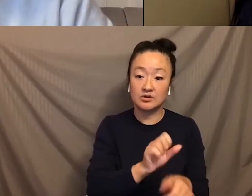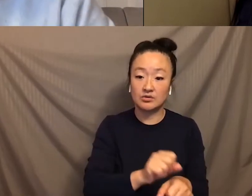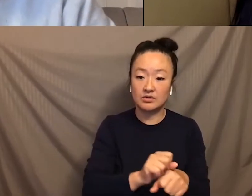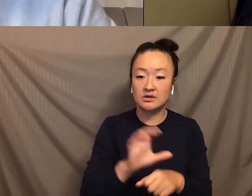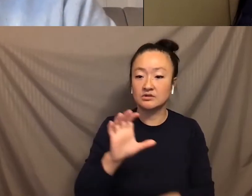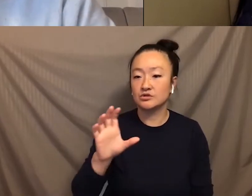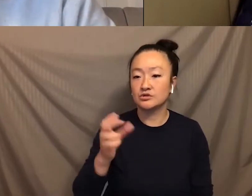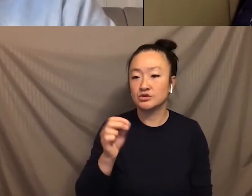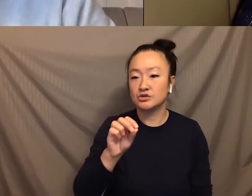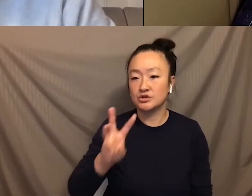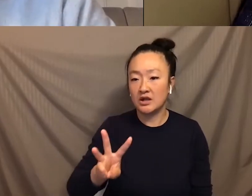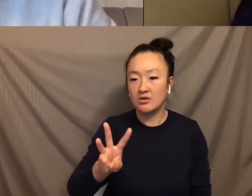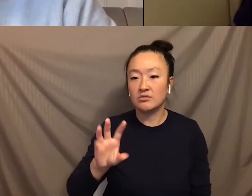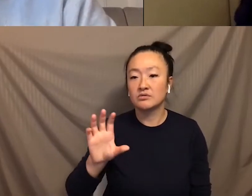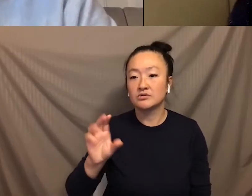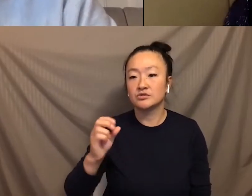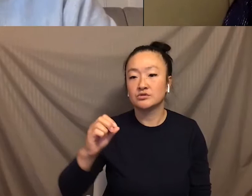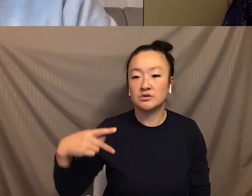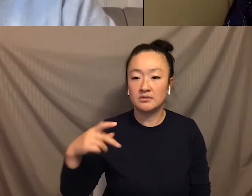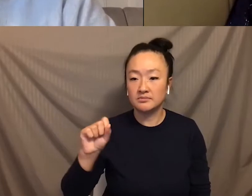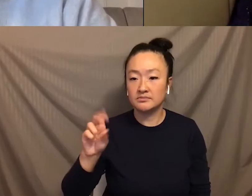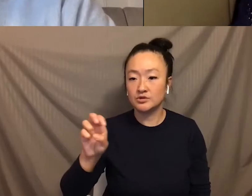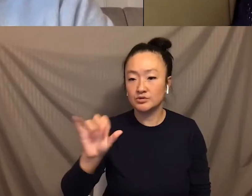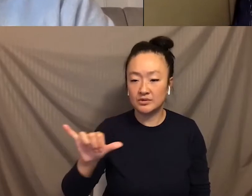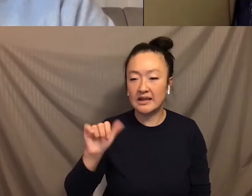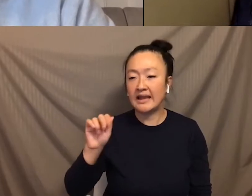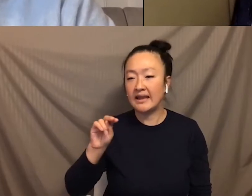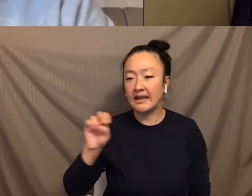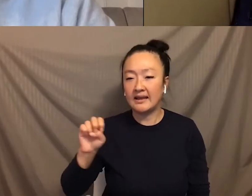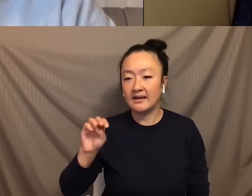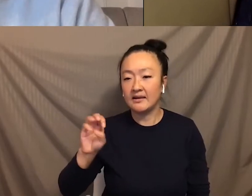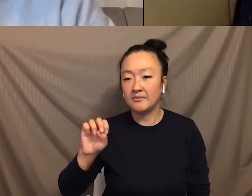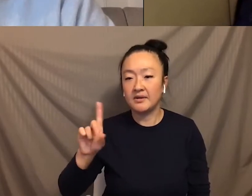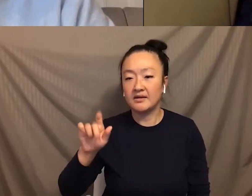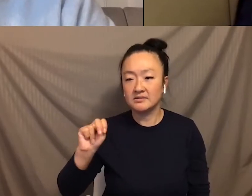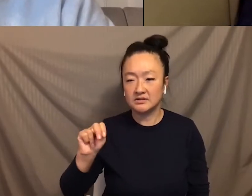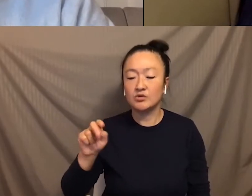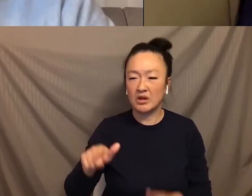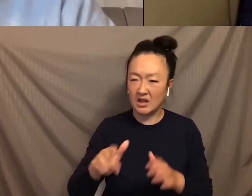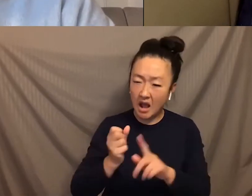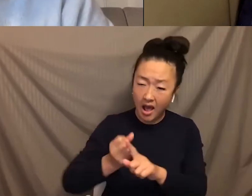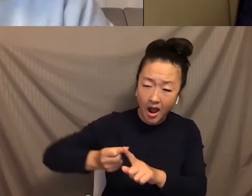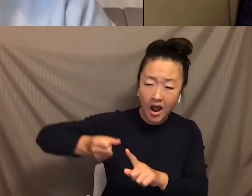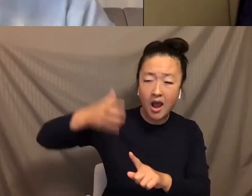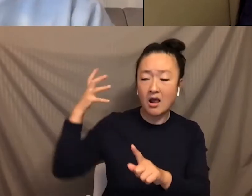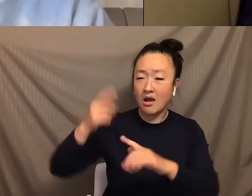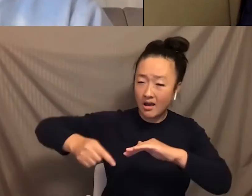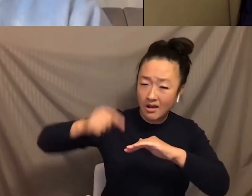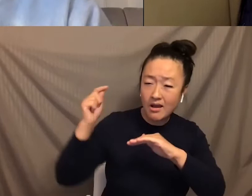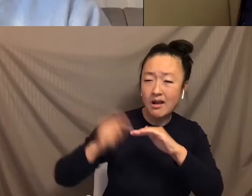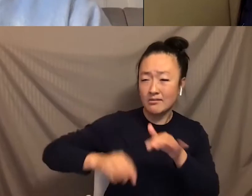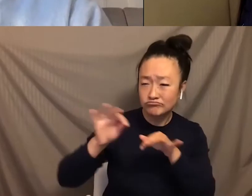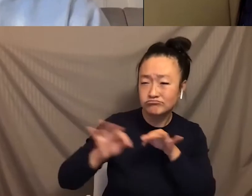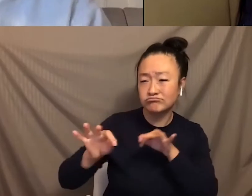Mendelsohn, which, you know, went into great detail about the making of this book. And I just remember putting that in